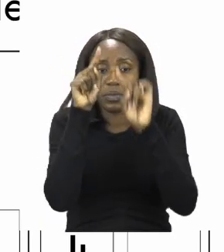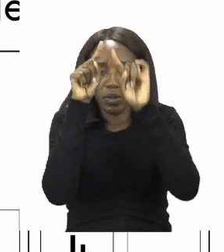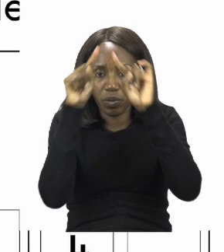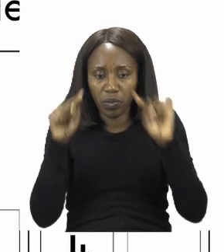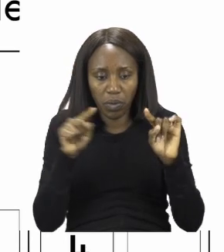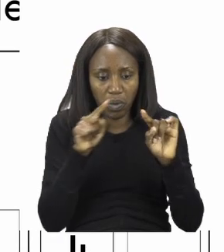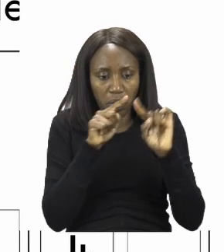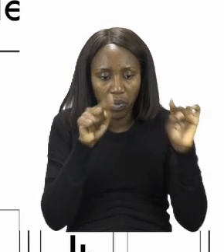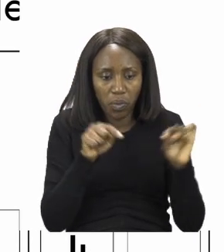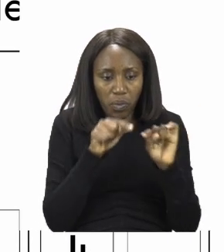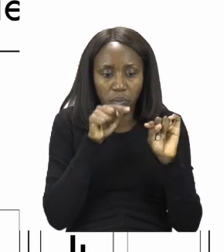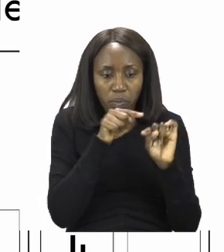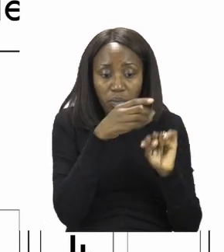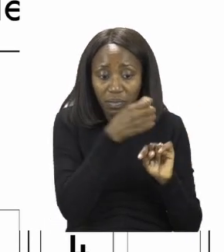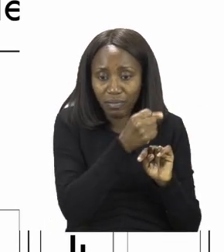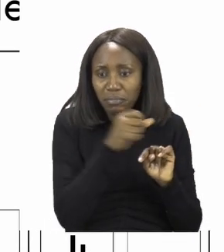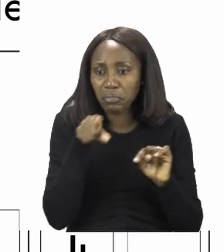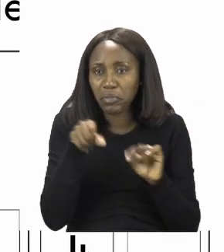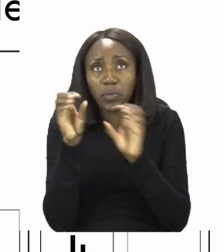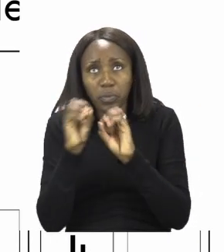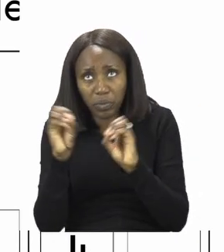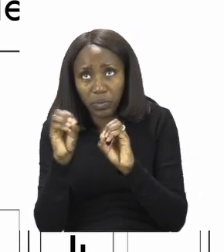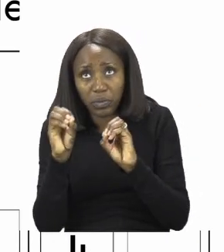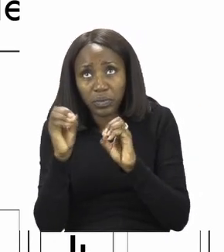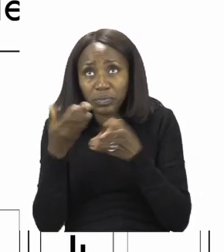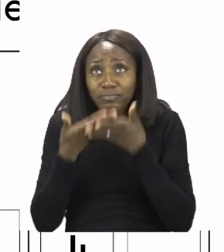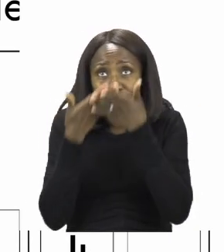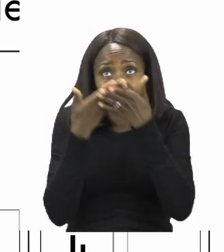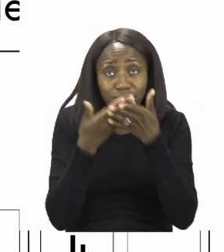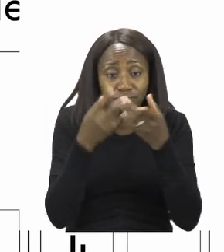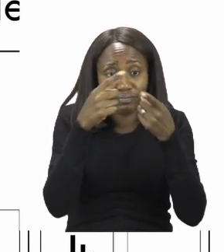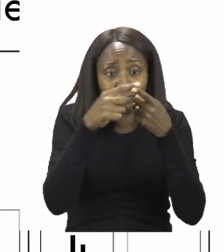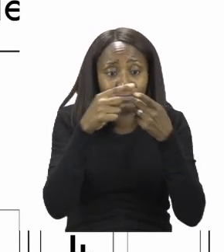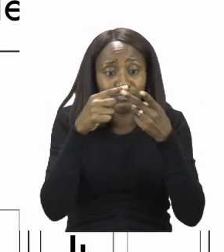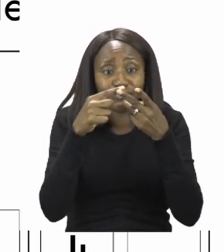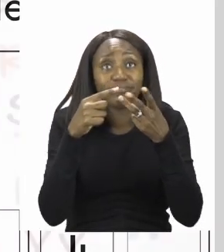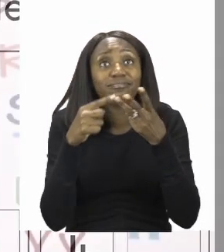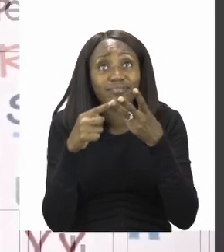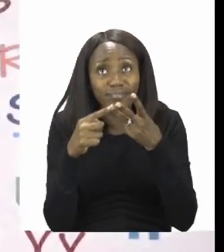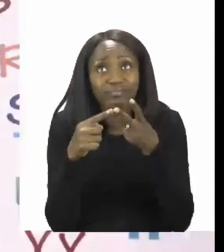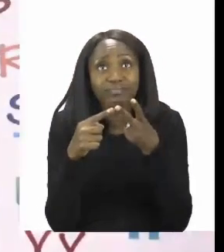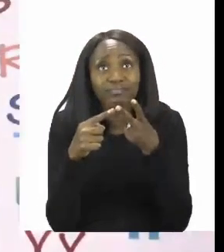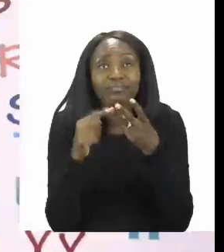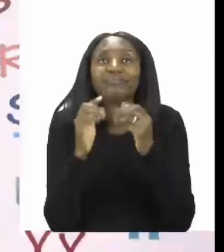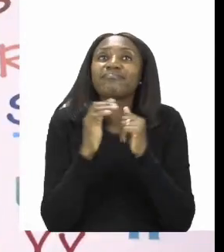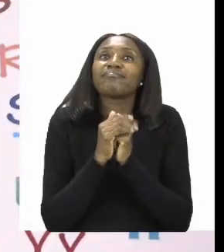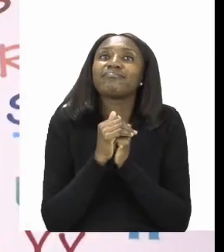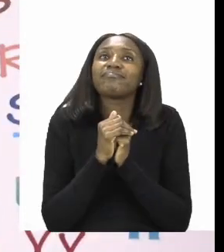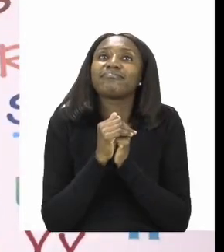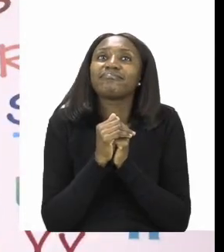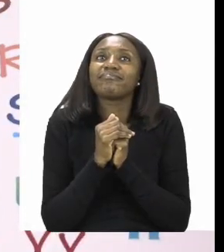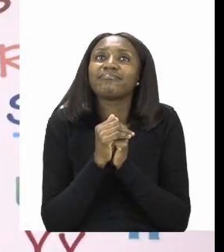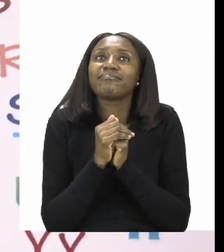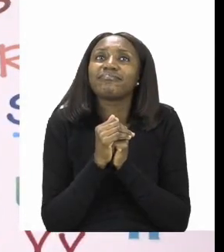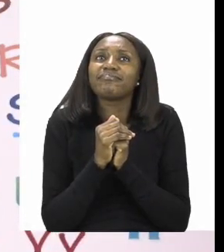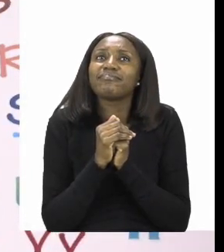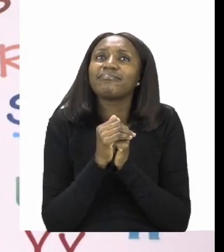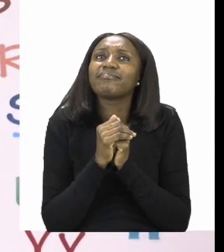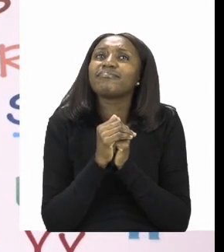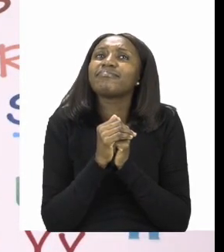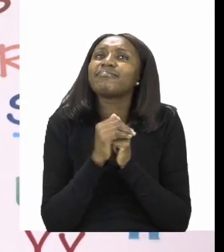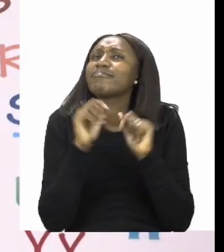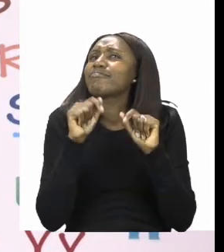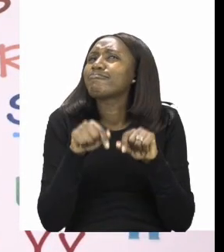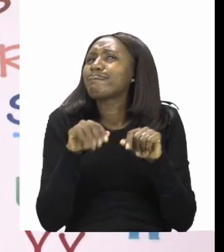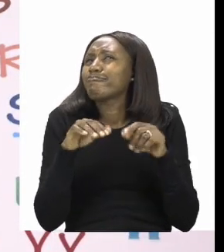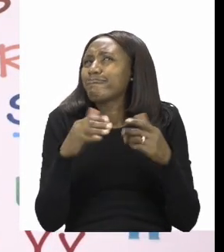We're going to do the first 3 together. Let's take a look. Now, how we're going to do this